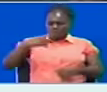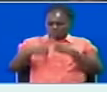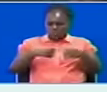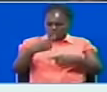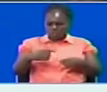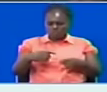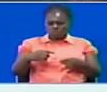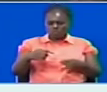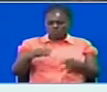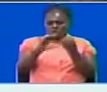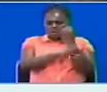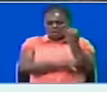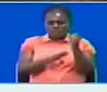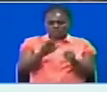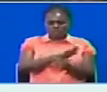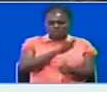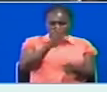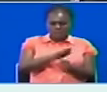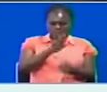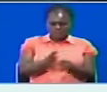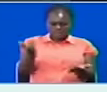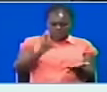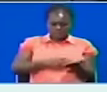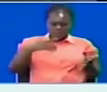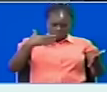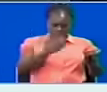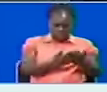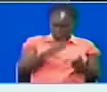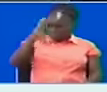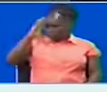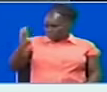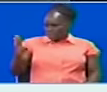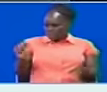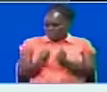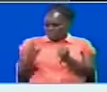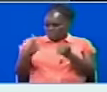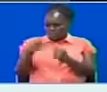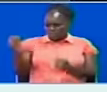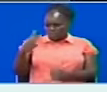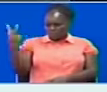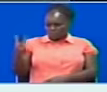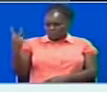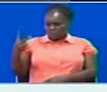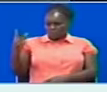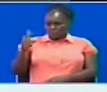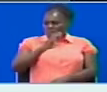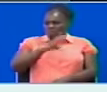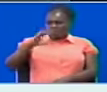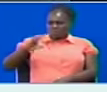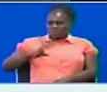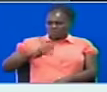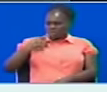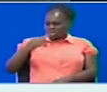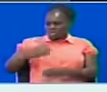the countrywide mass voter registration exercise up to Sunday, 19th February. The IEBC argued extending the